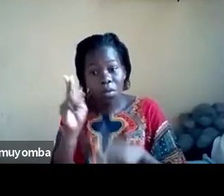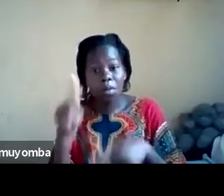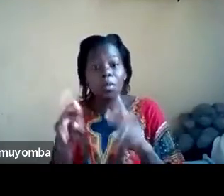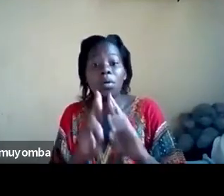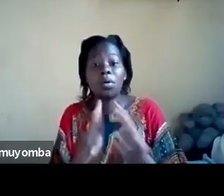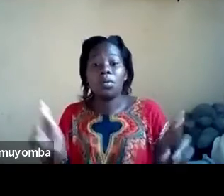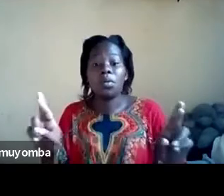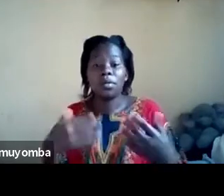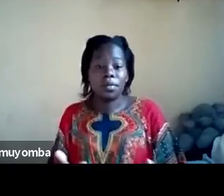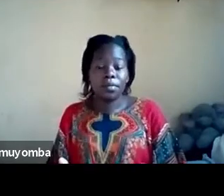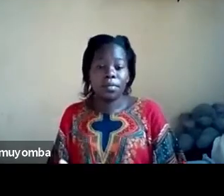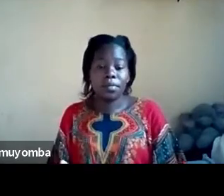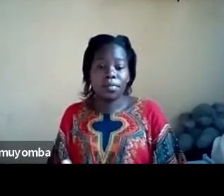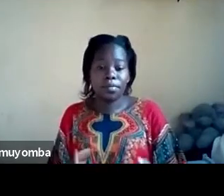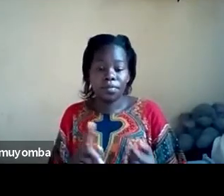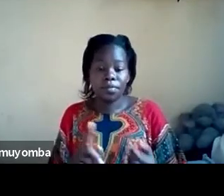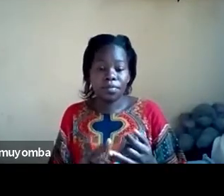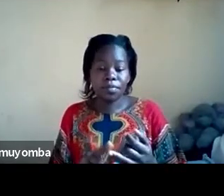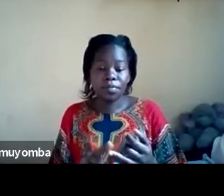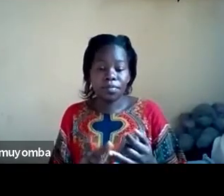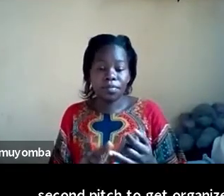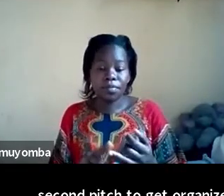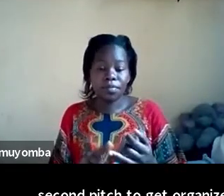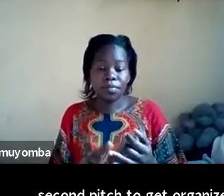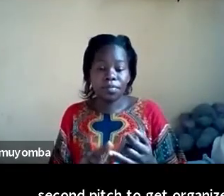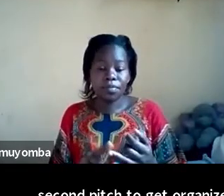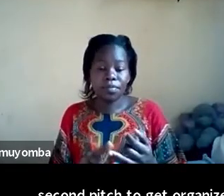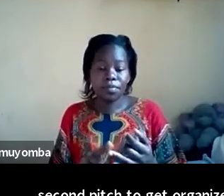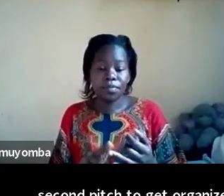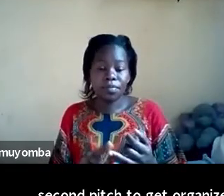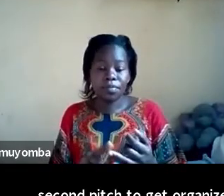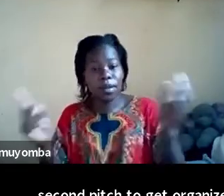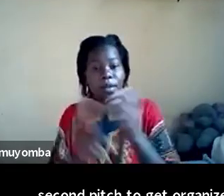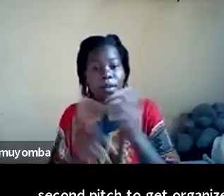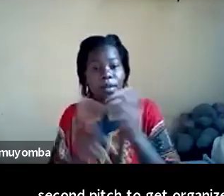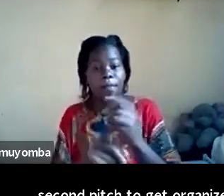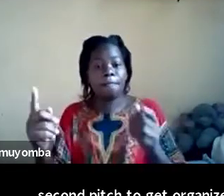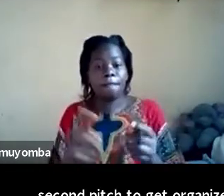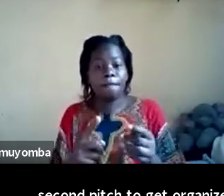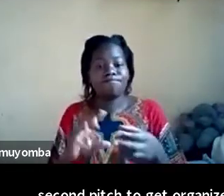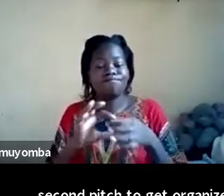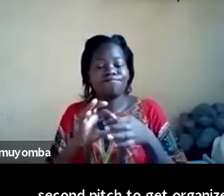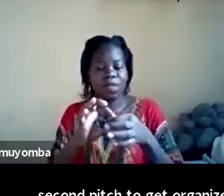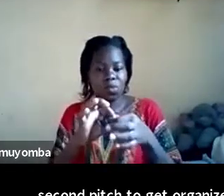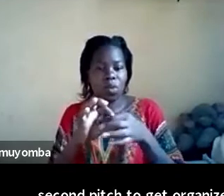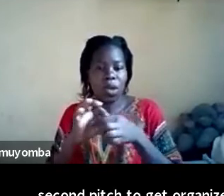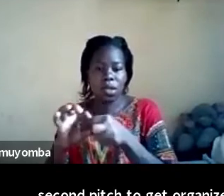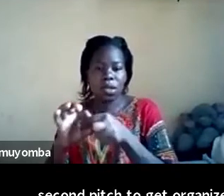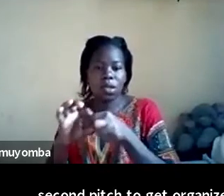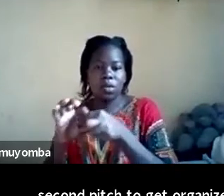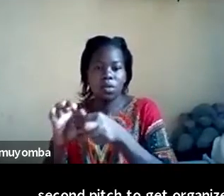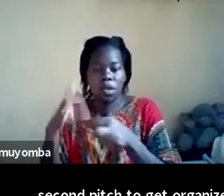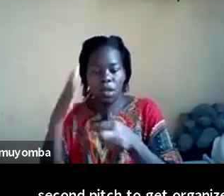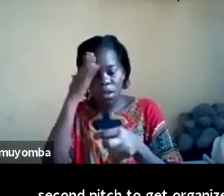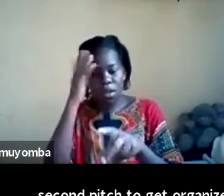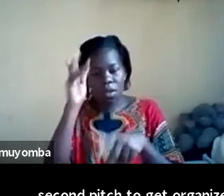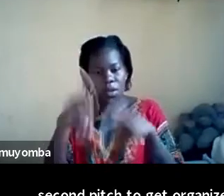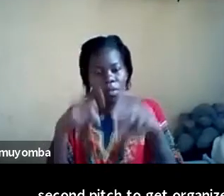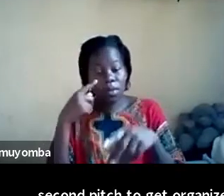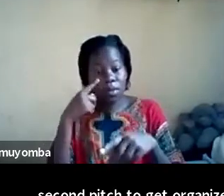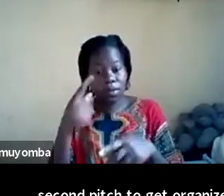advice is get out there and network also. I'm sure people have seen and learned so much